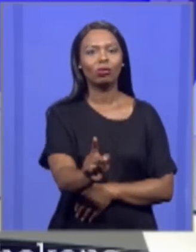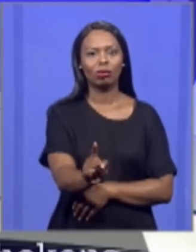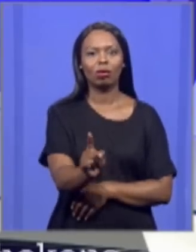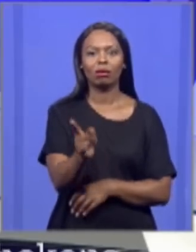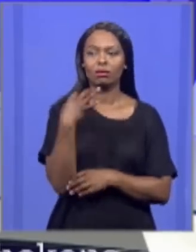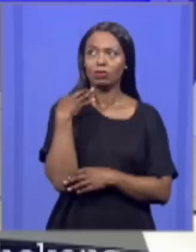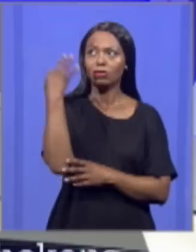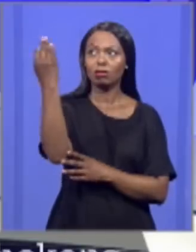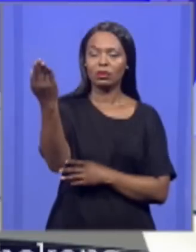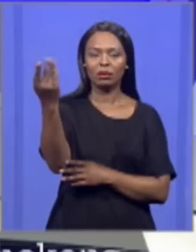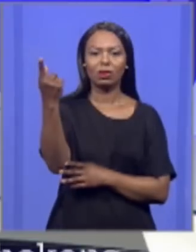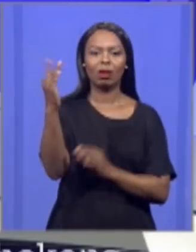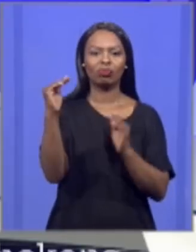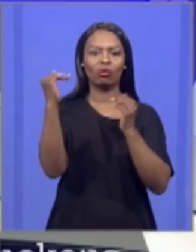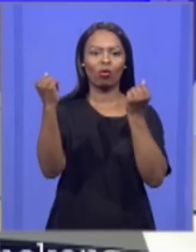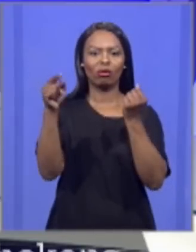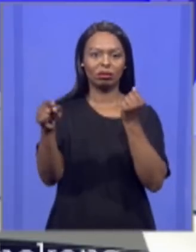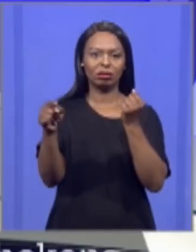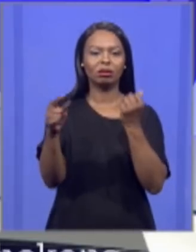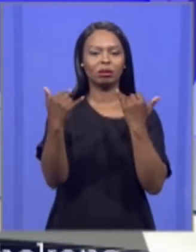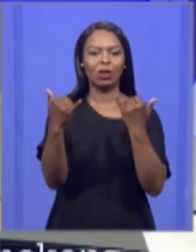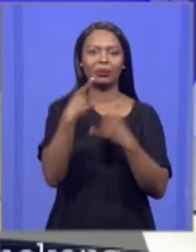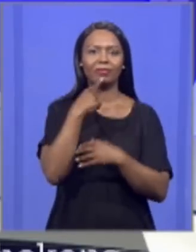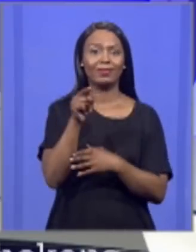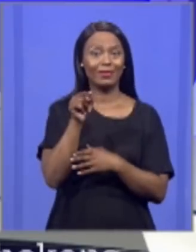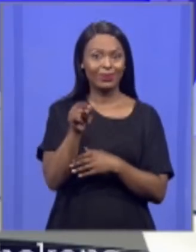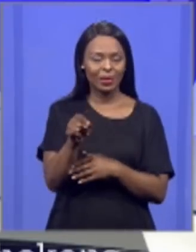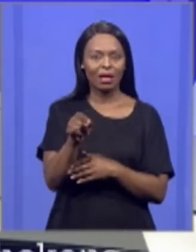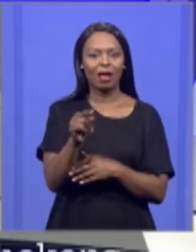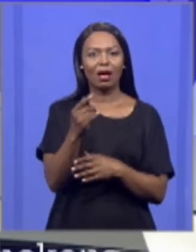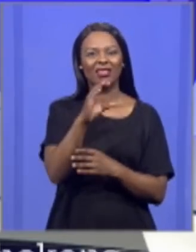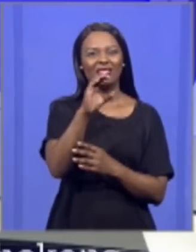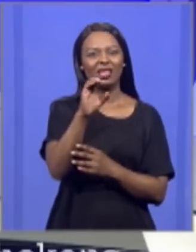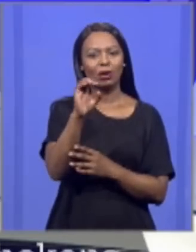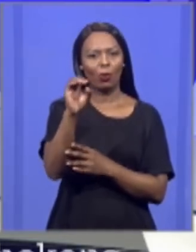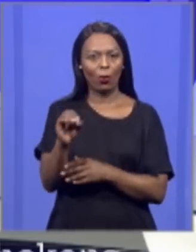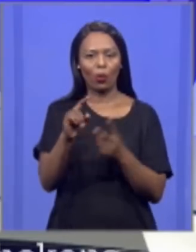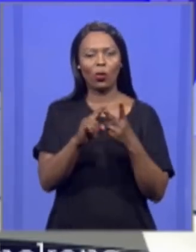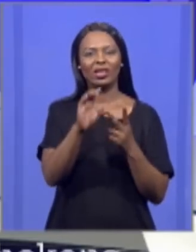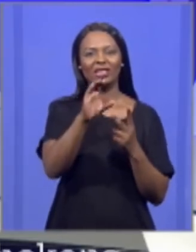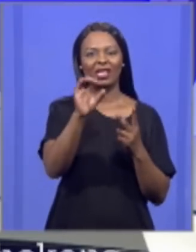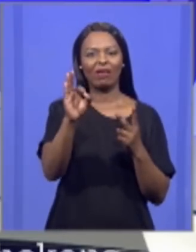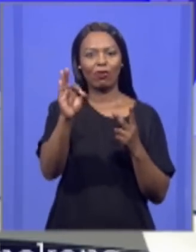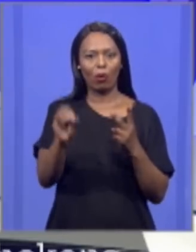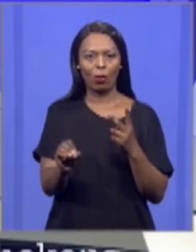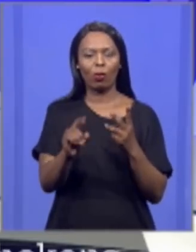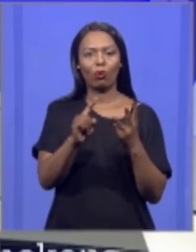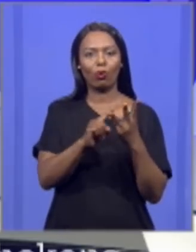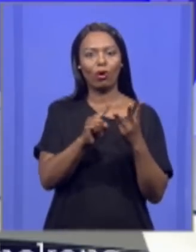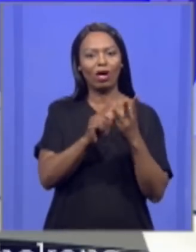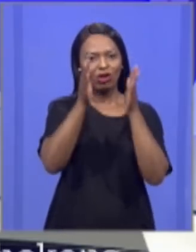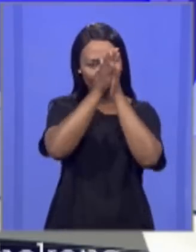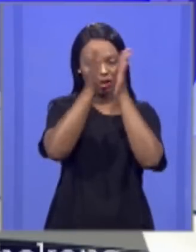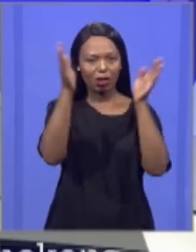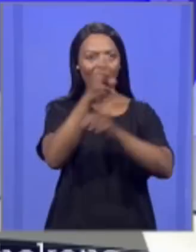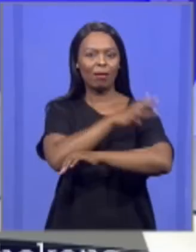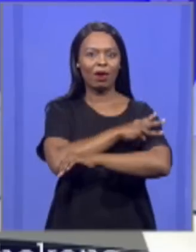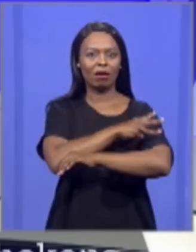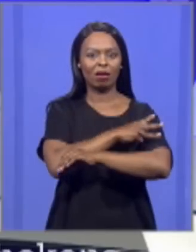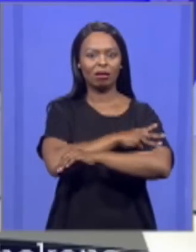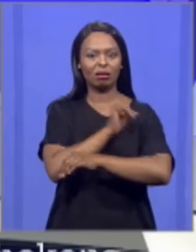kgopelo go kgorotsheko yeo ya go ikgetha gore mohlankedi phetiši wa peleng, mohlankedi phetiši wa matlotlo le